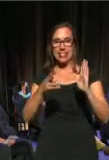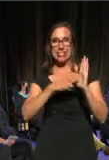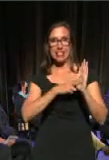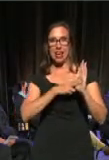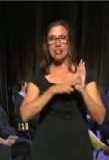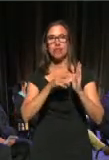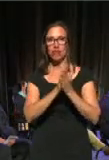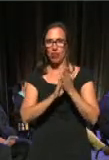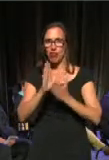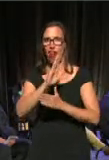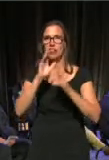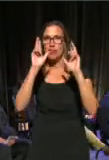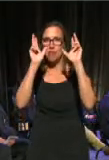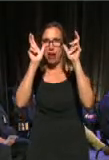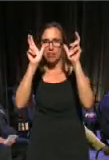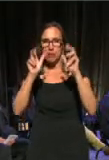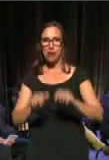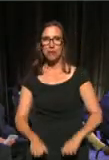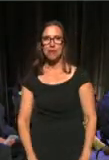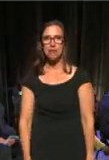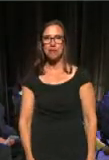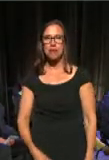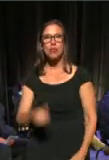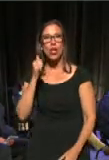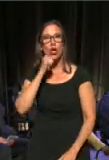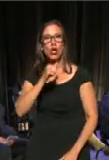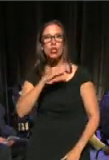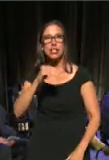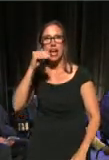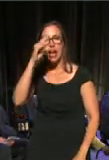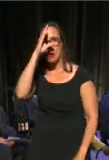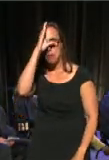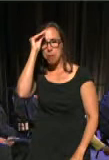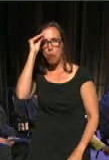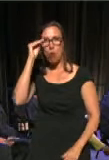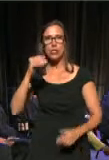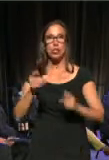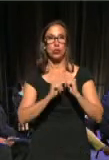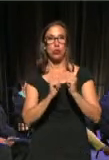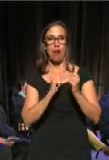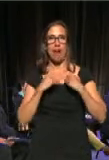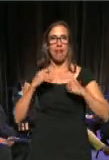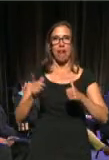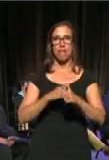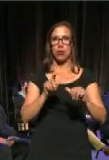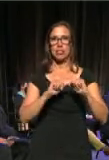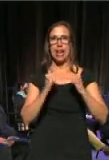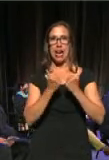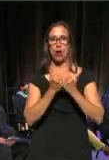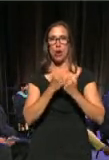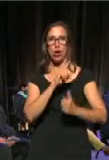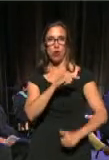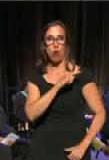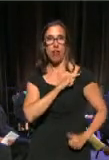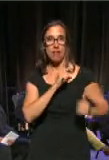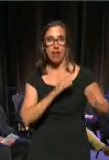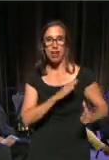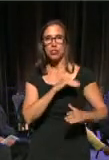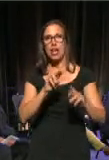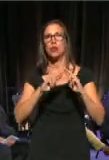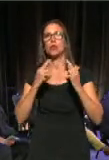play college basketball. Girls and boys track had our first area qualifiers and